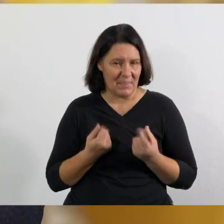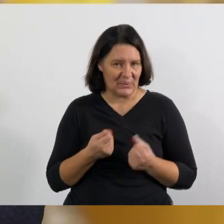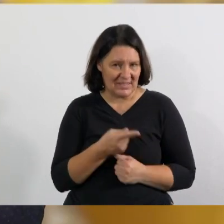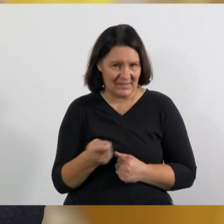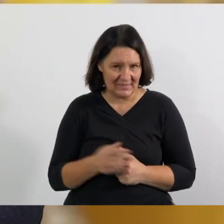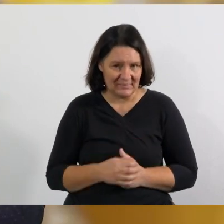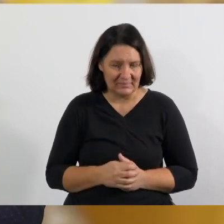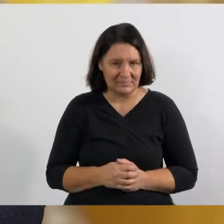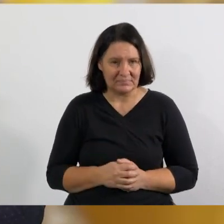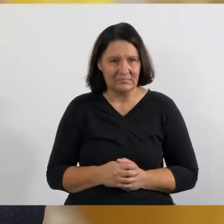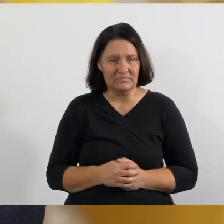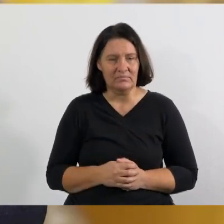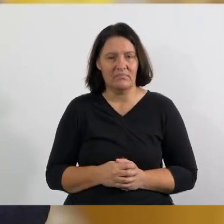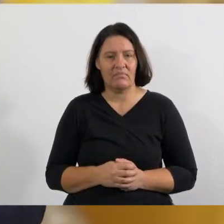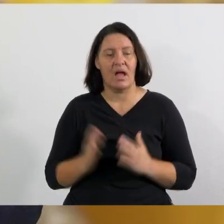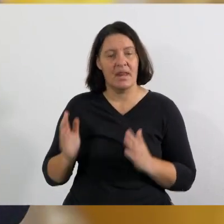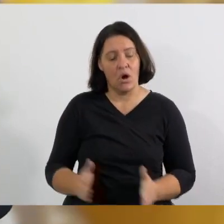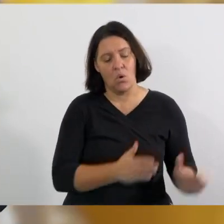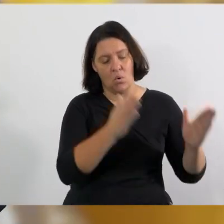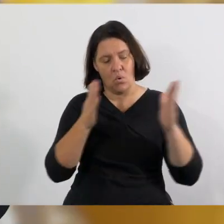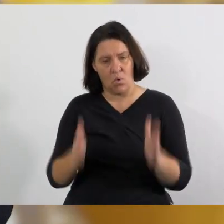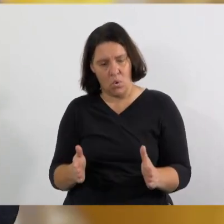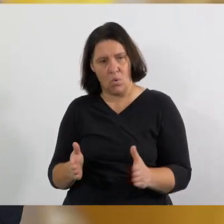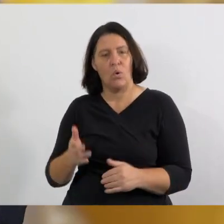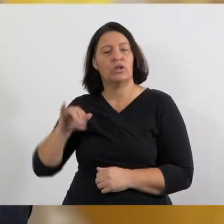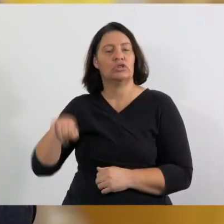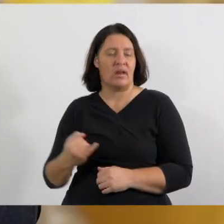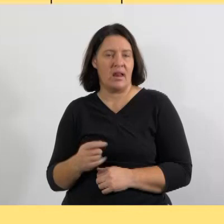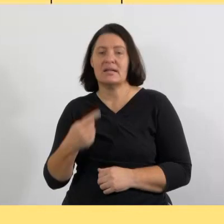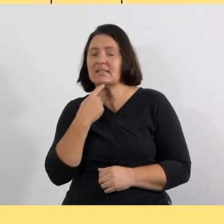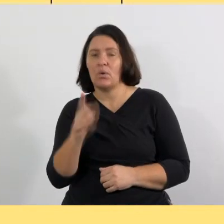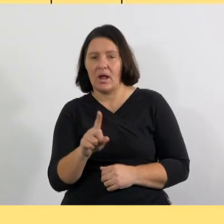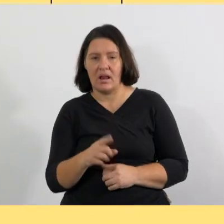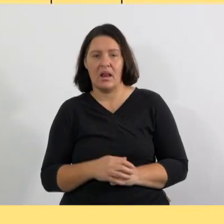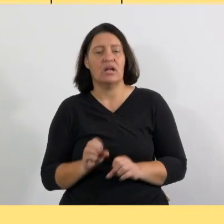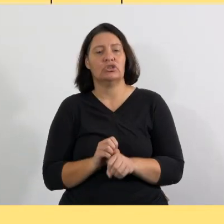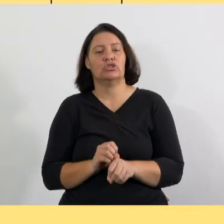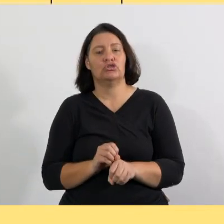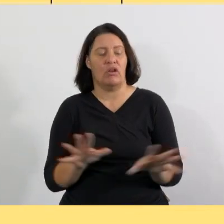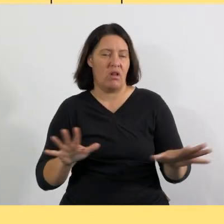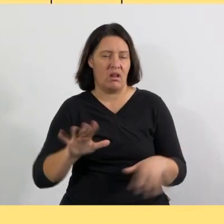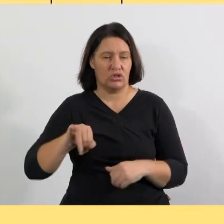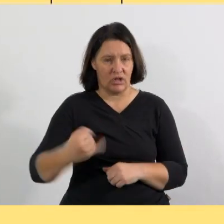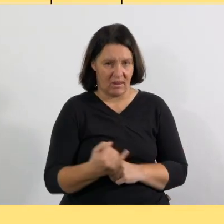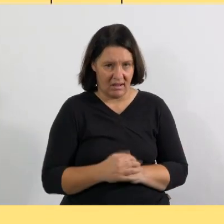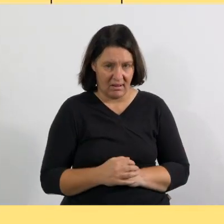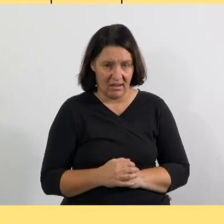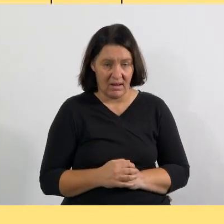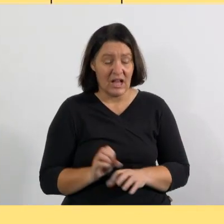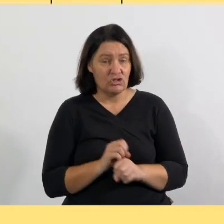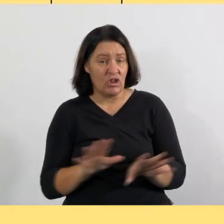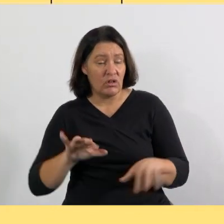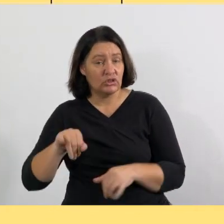received amount. Let us now look at the next journal, which is what we call the general journal.